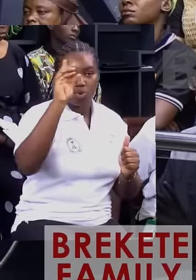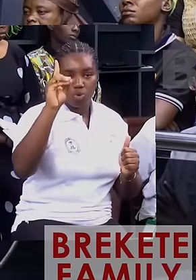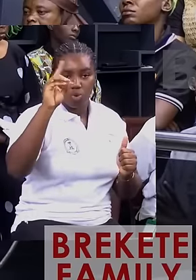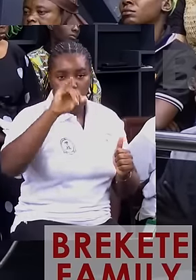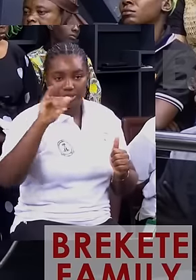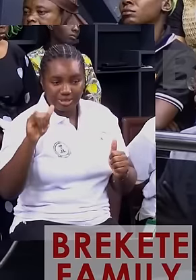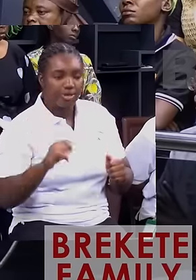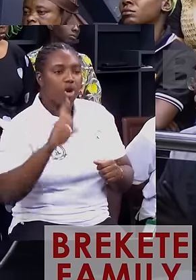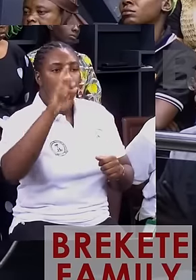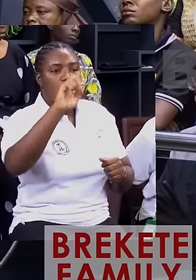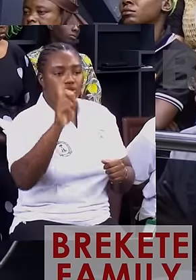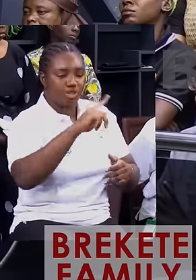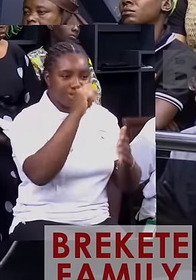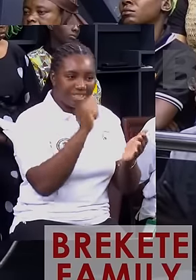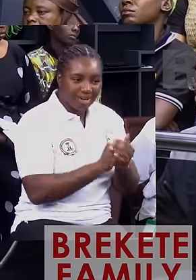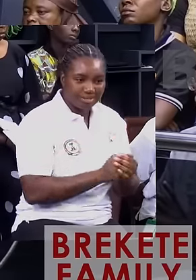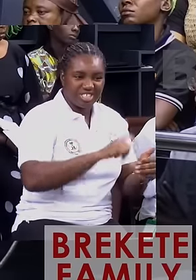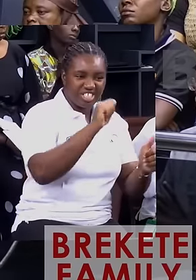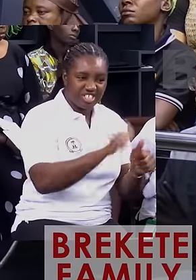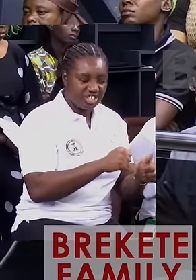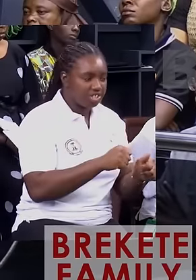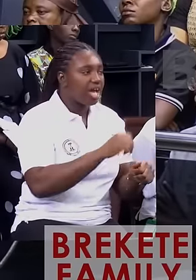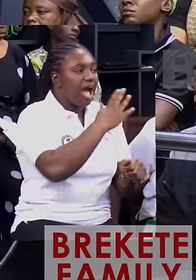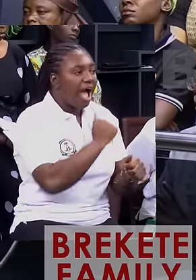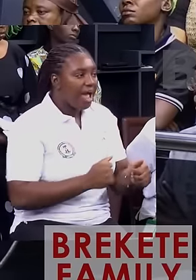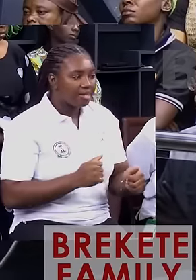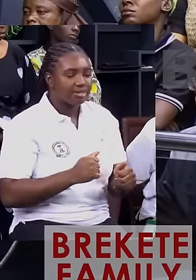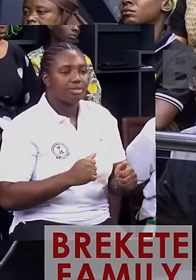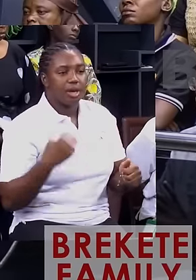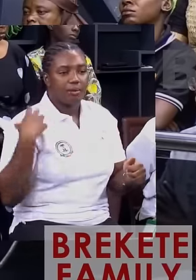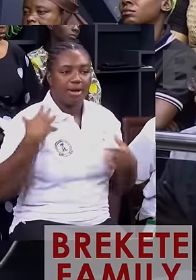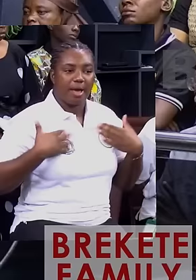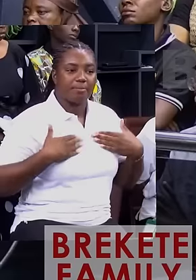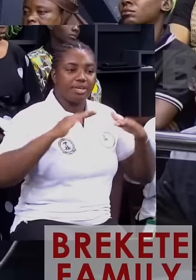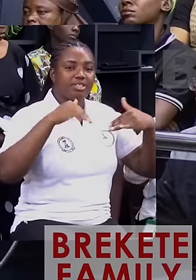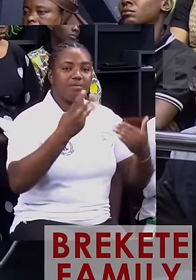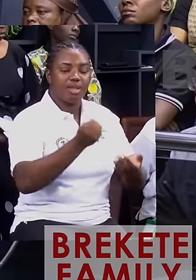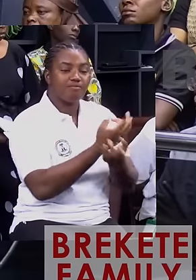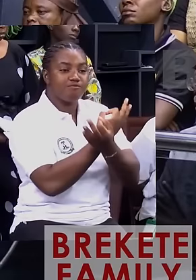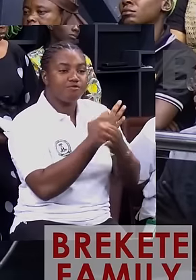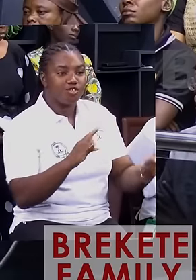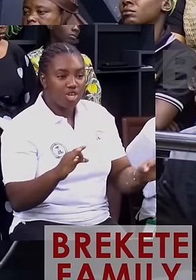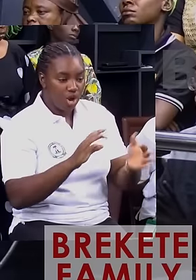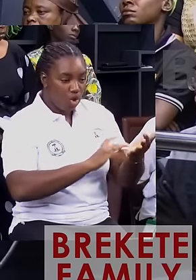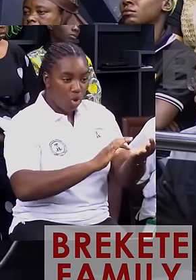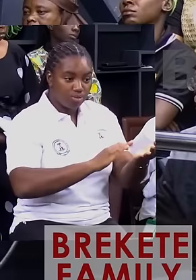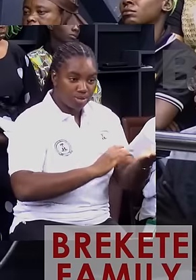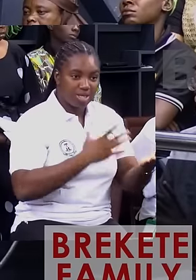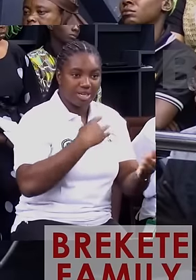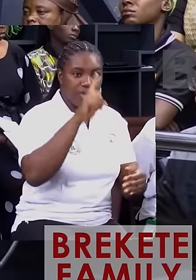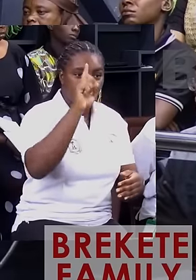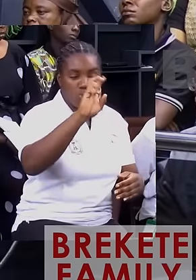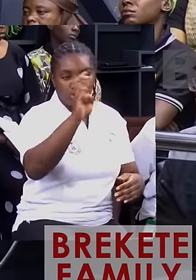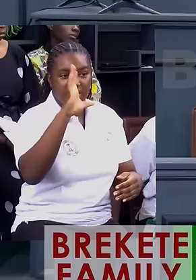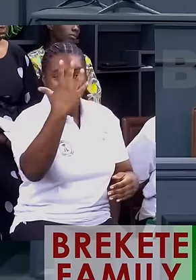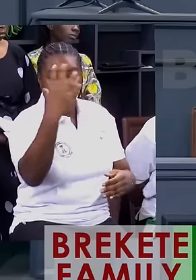worth 100,000 naira each, and Madam Happiness gave them free computers too, that was worth 150,000 naira